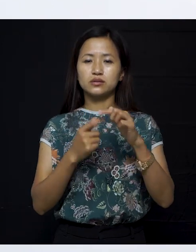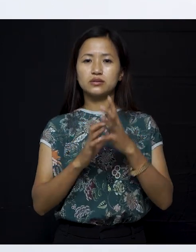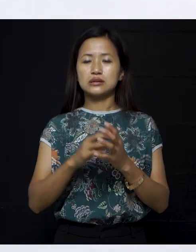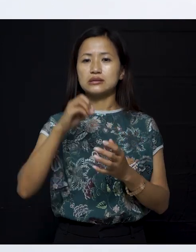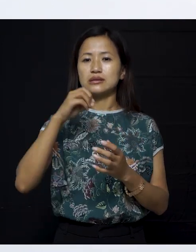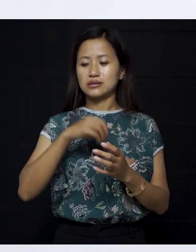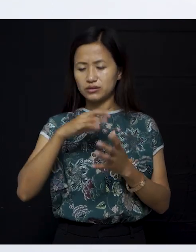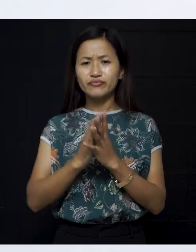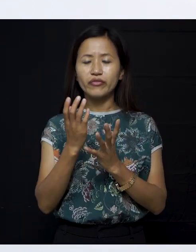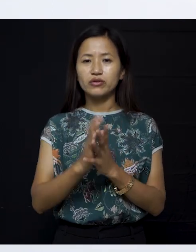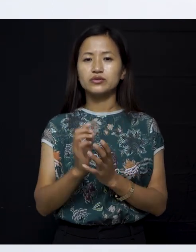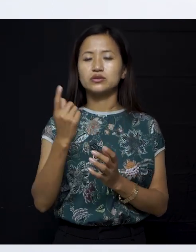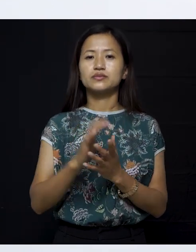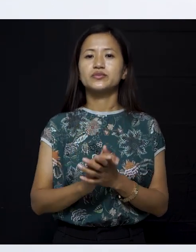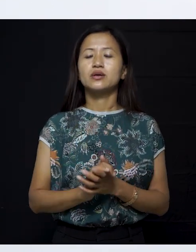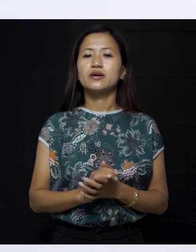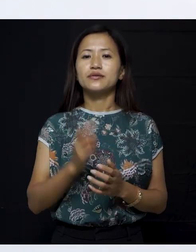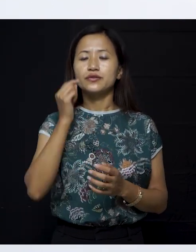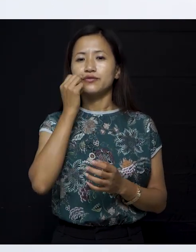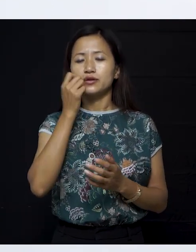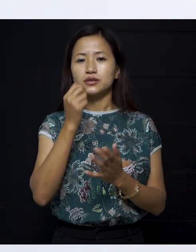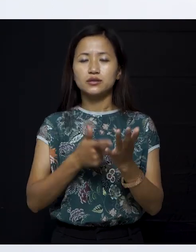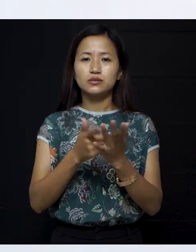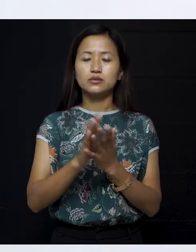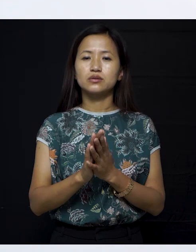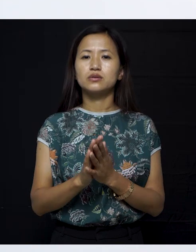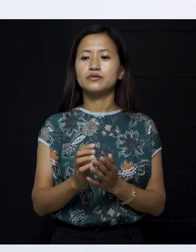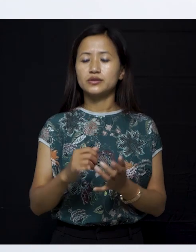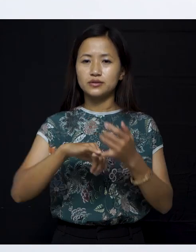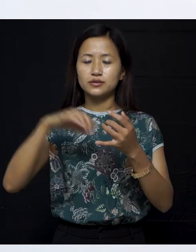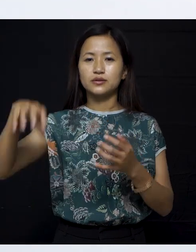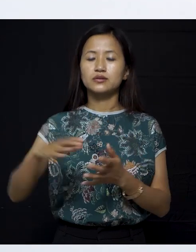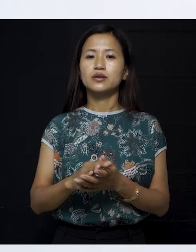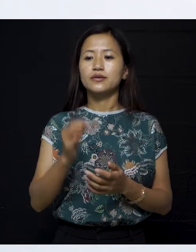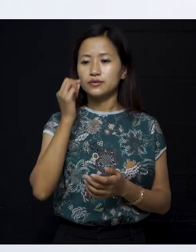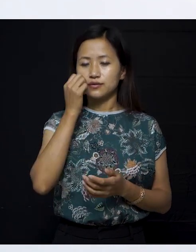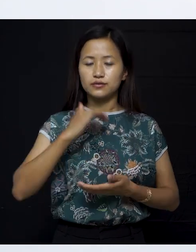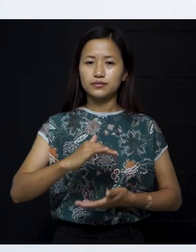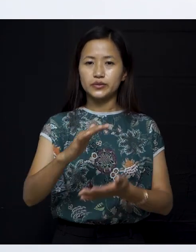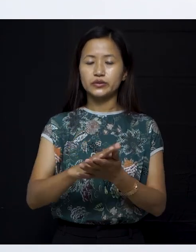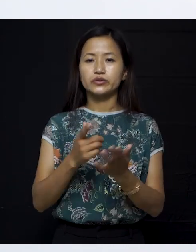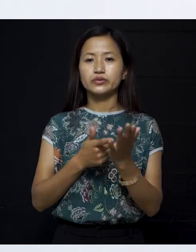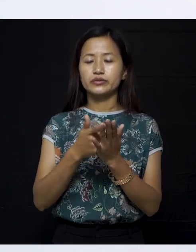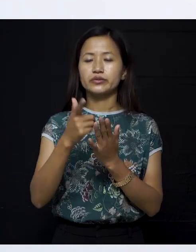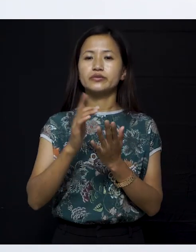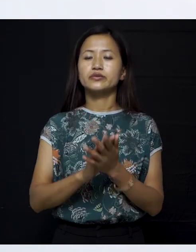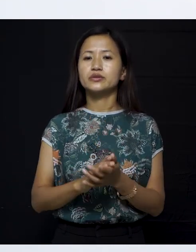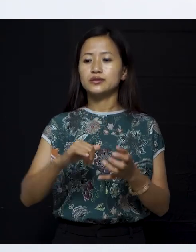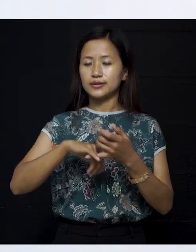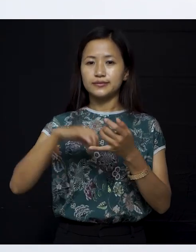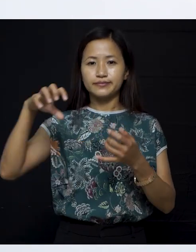if the father is the ruler of a state, then the son becomes the ruler of the state, followed by the grandson.